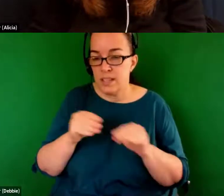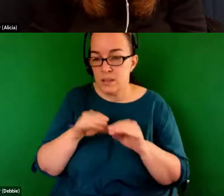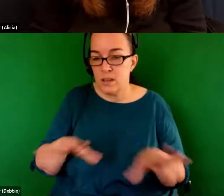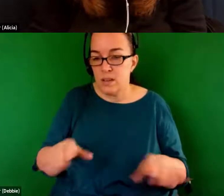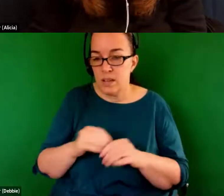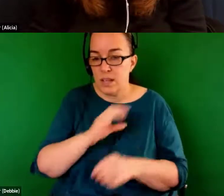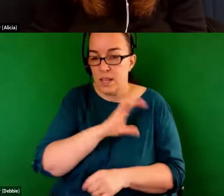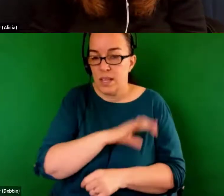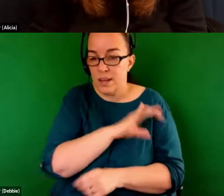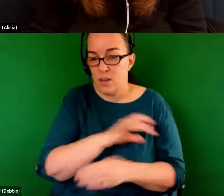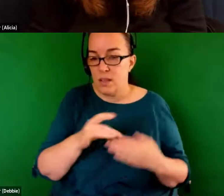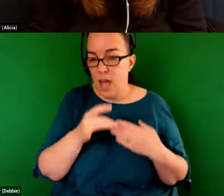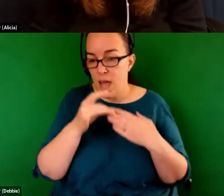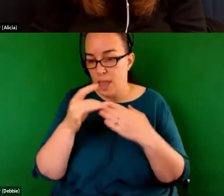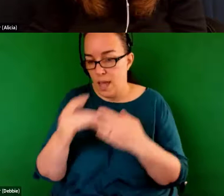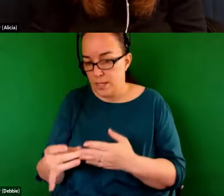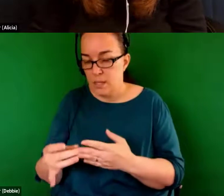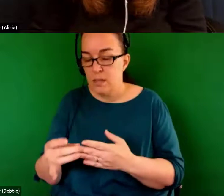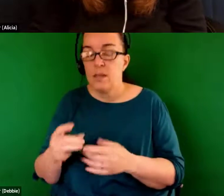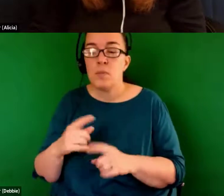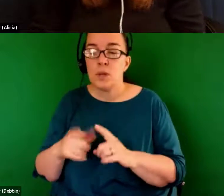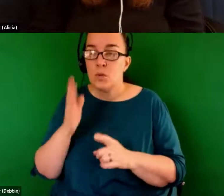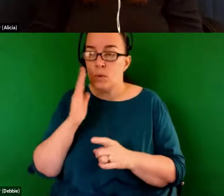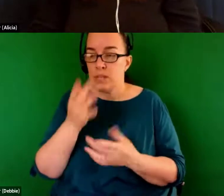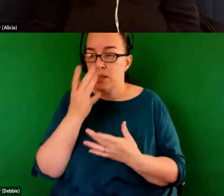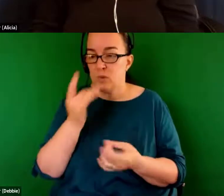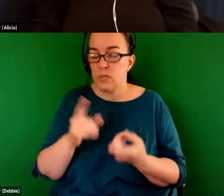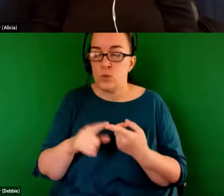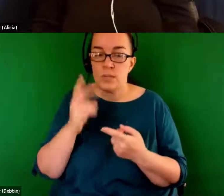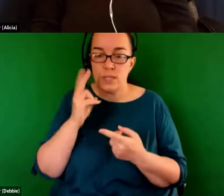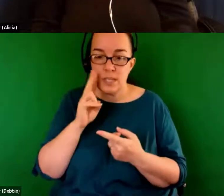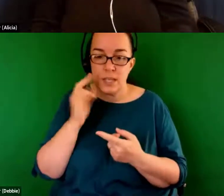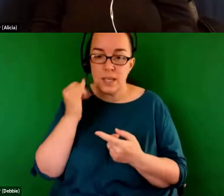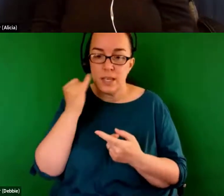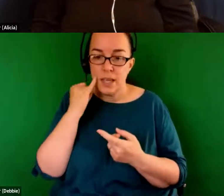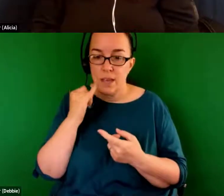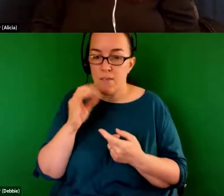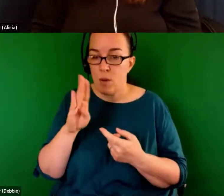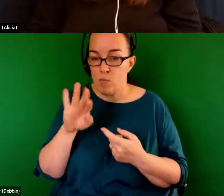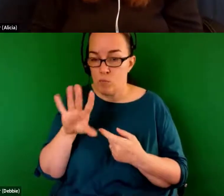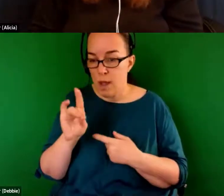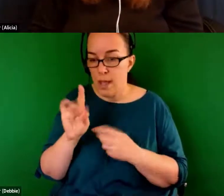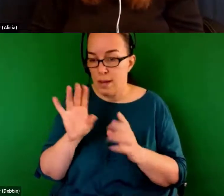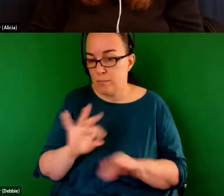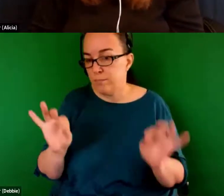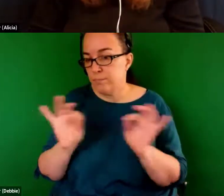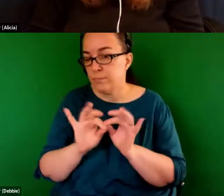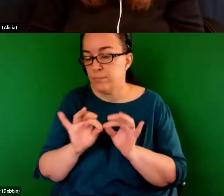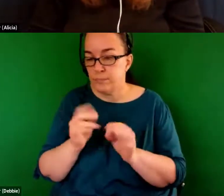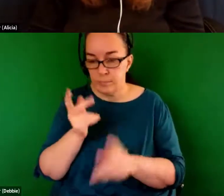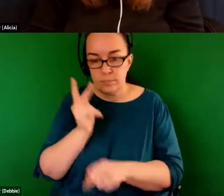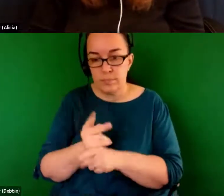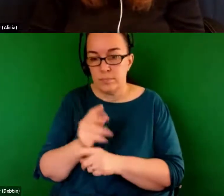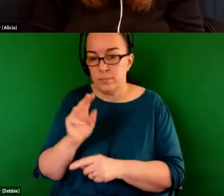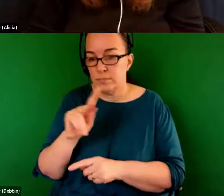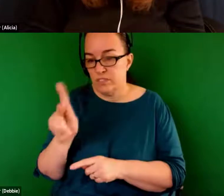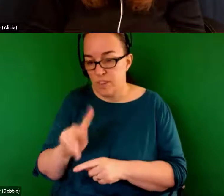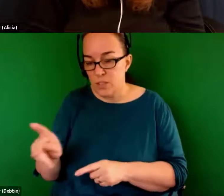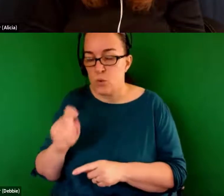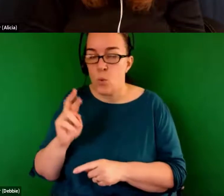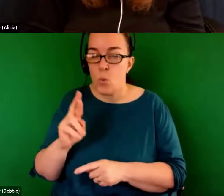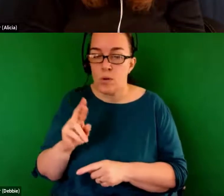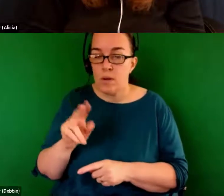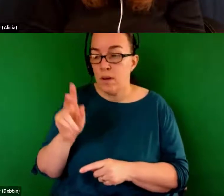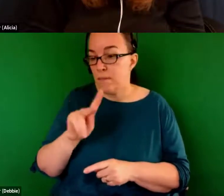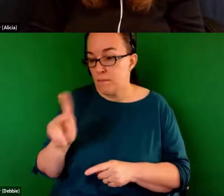guidelines need to be very clear about this. But it would be interesting to see if brand matters, if you need to stick with Pfizer, or you can go from Pfizer